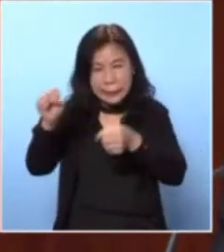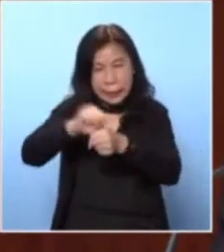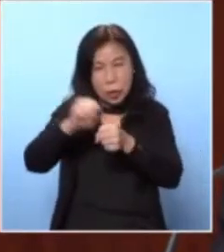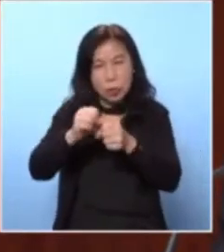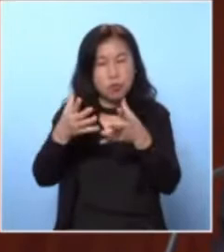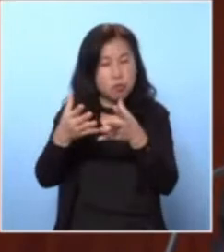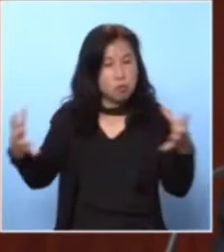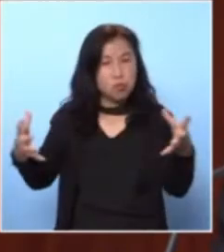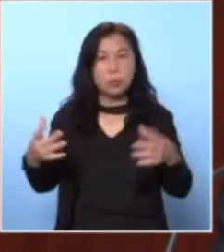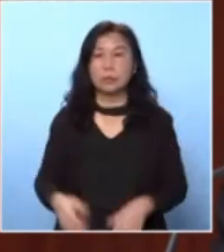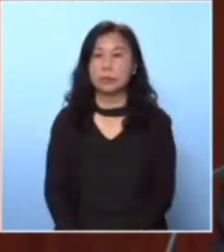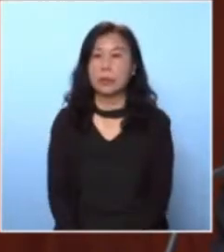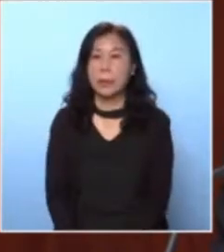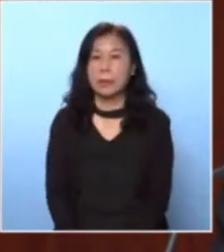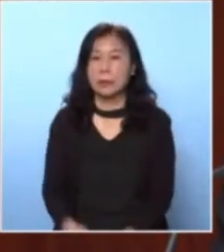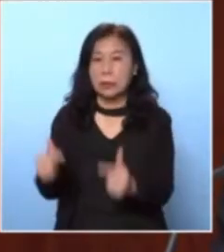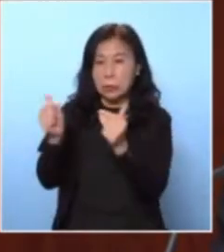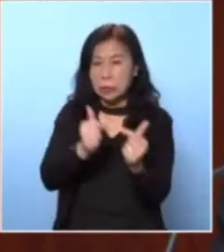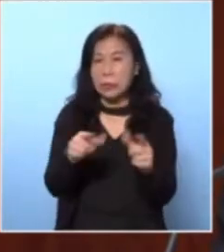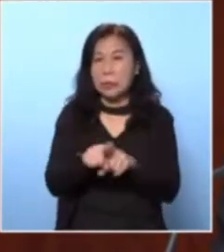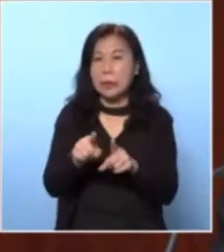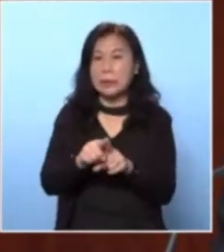Kong's economic capacity.